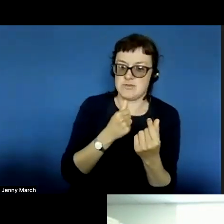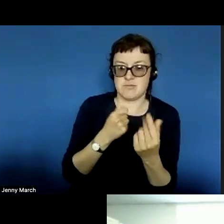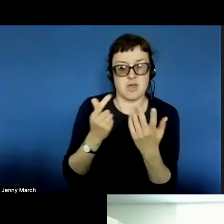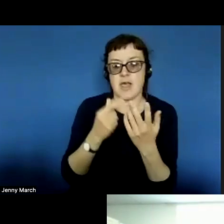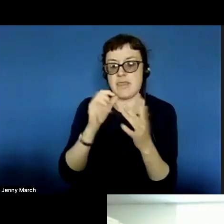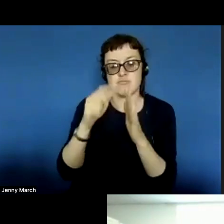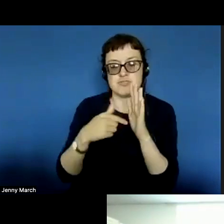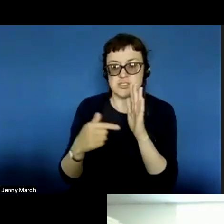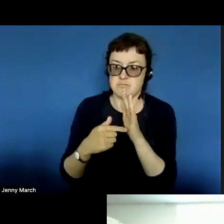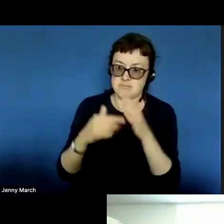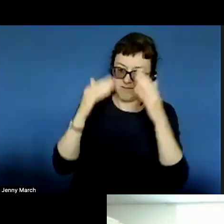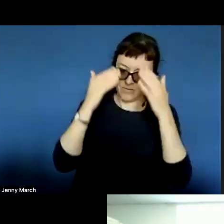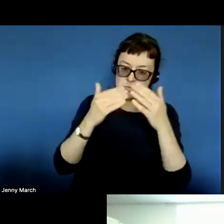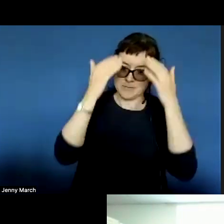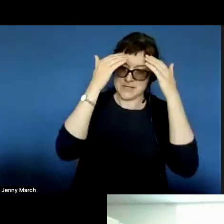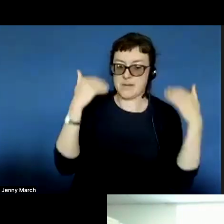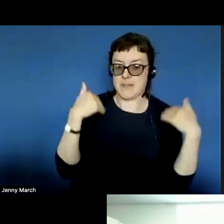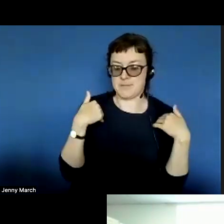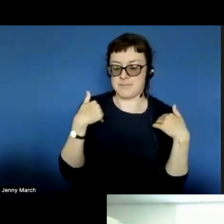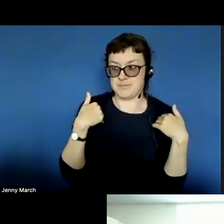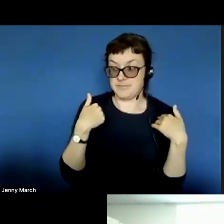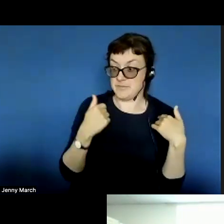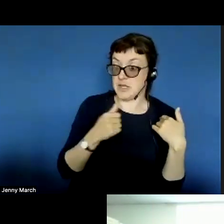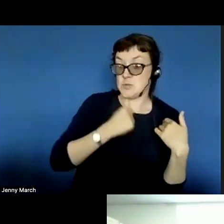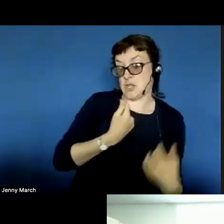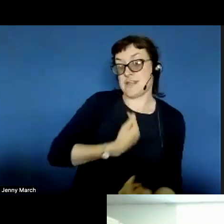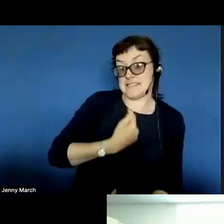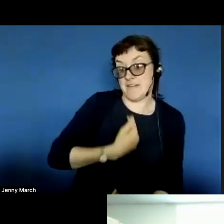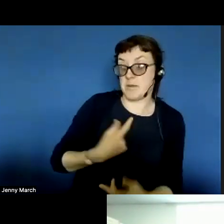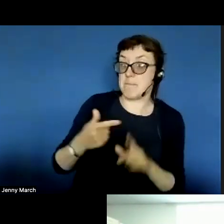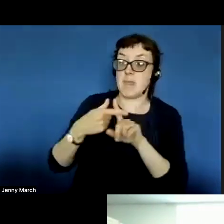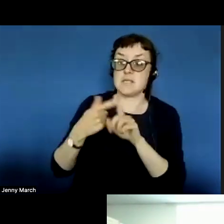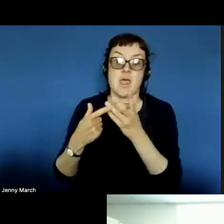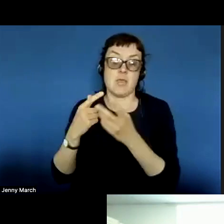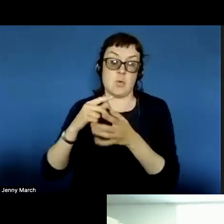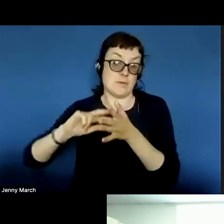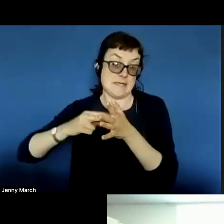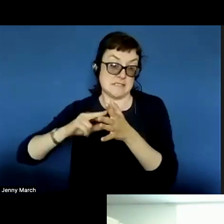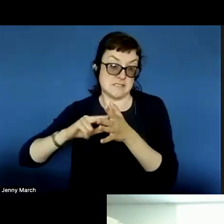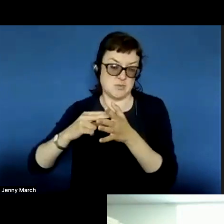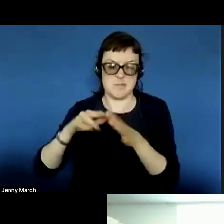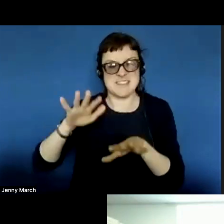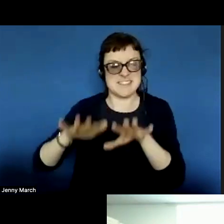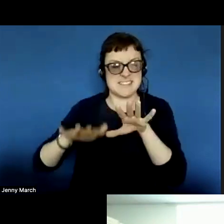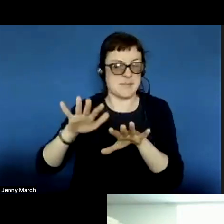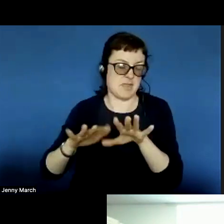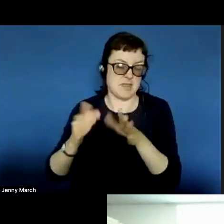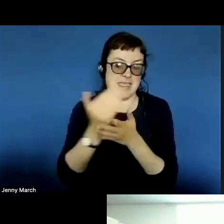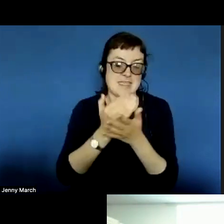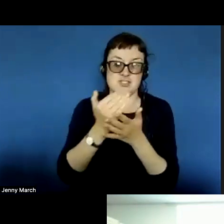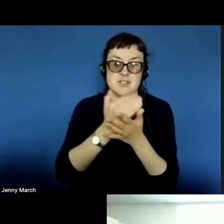that kind of focus on this area, both for us as an organisation and for other organisations working with similar collections as well.